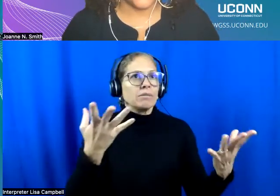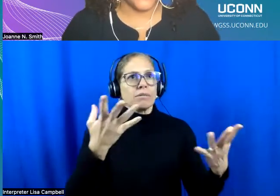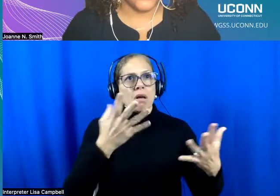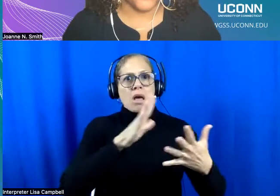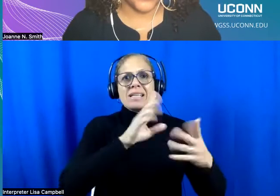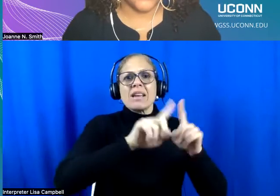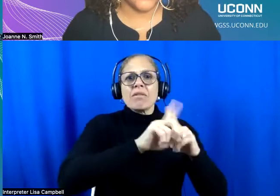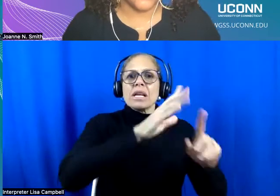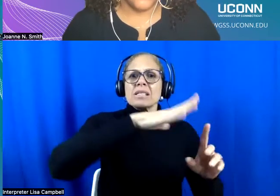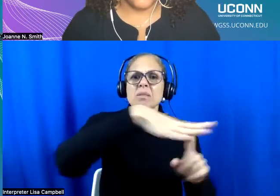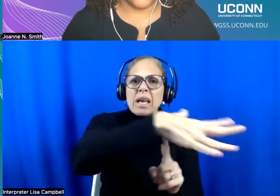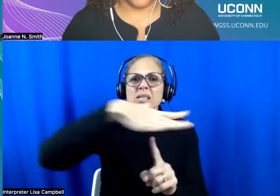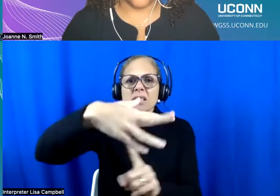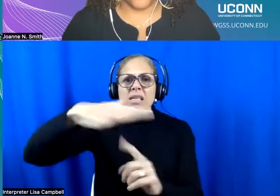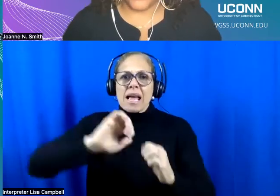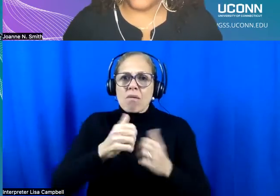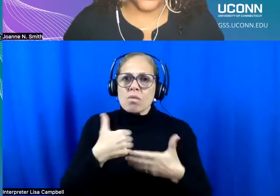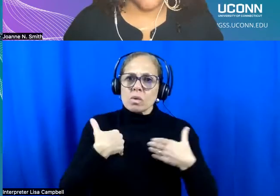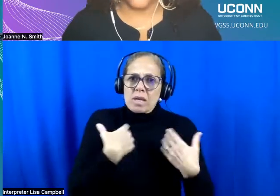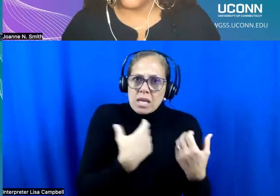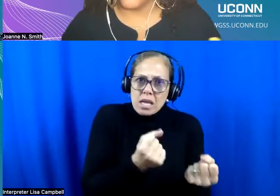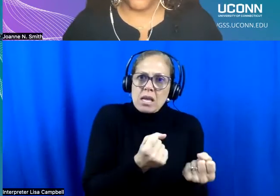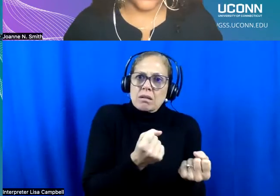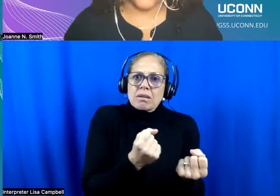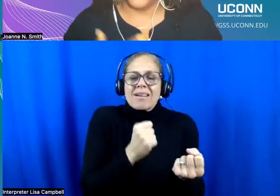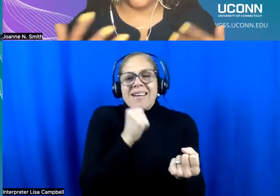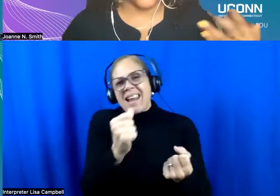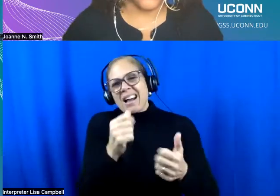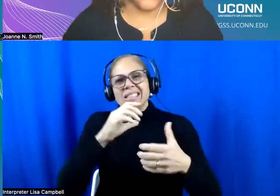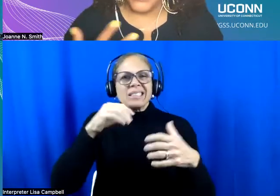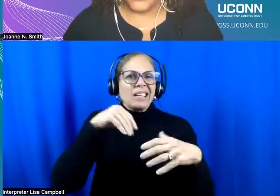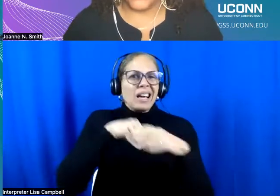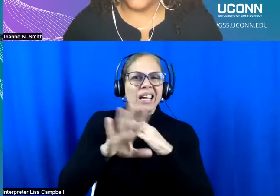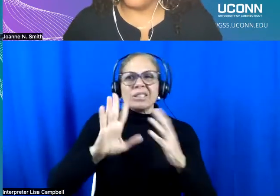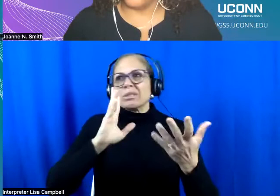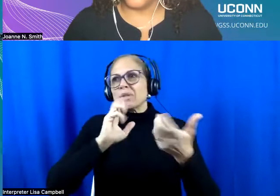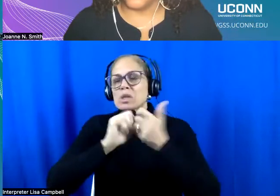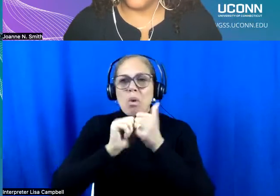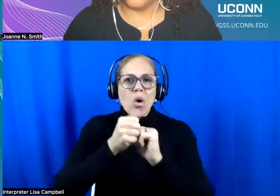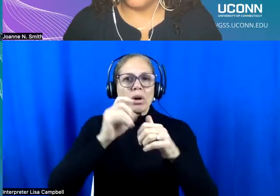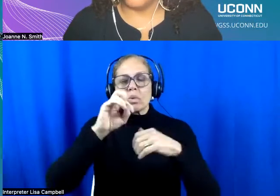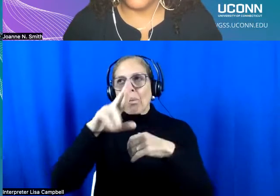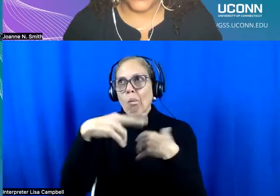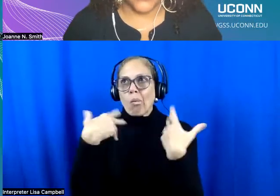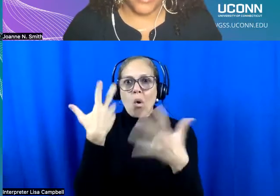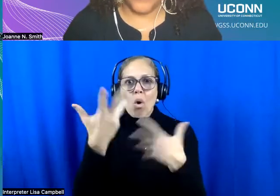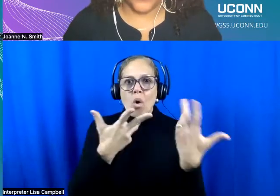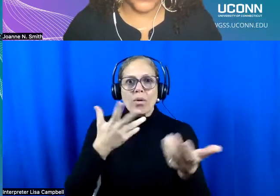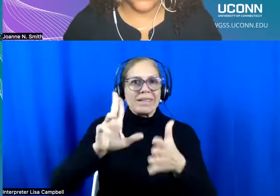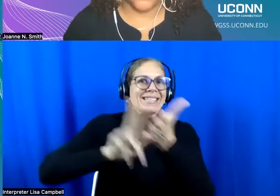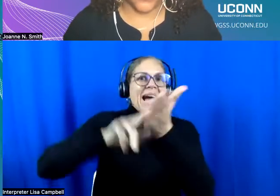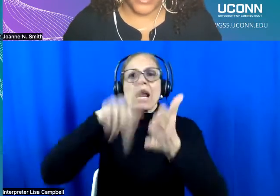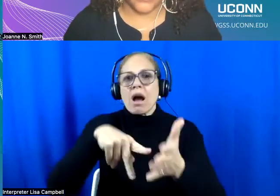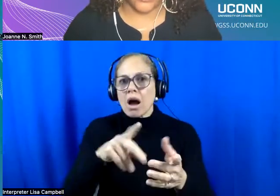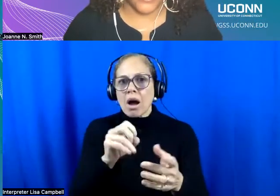space to heal that doesn't require intramural sports or intramural, you know, sign up, or